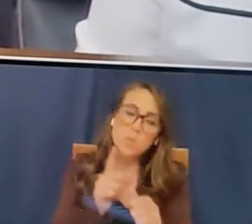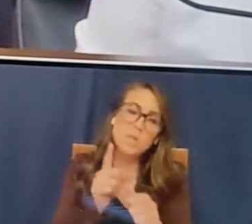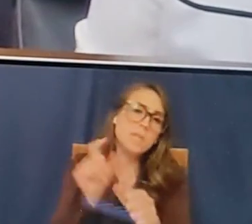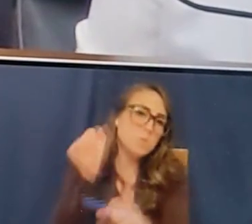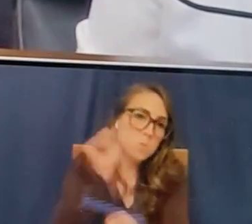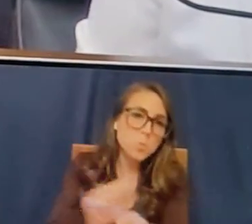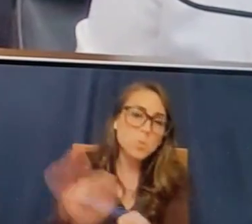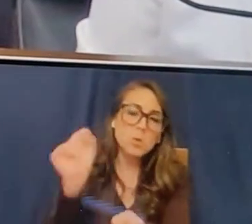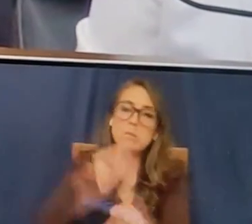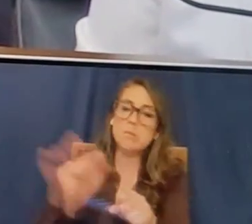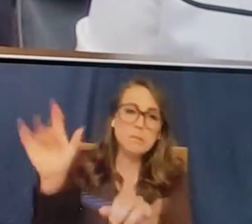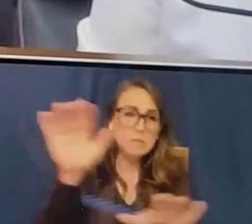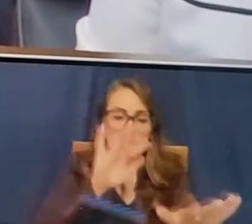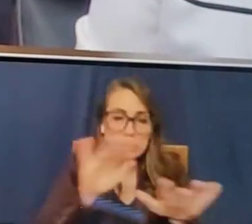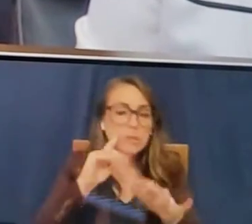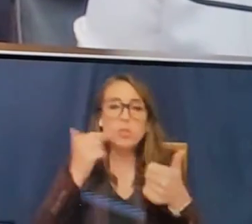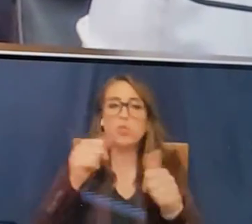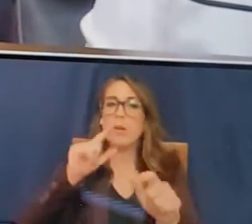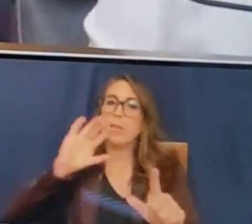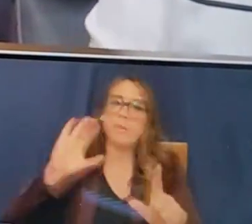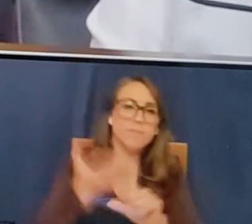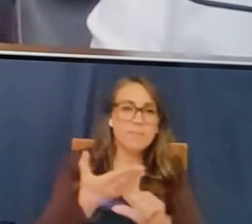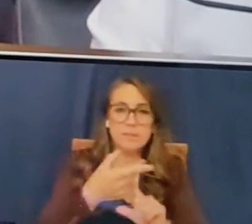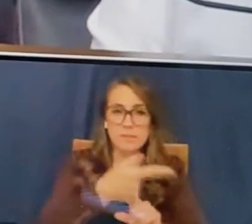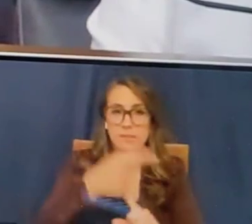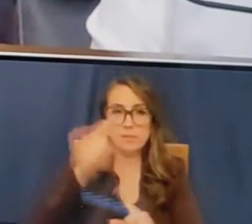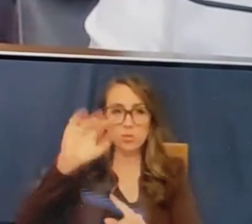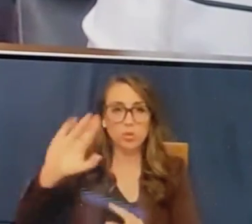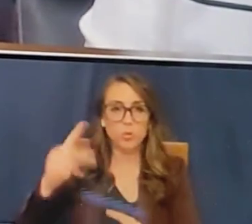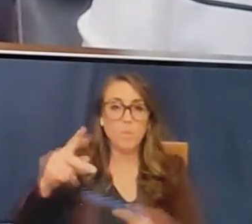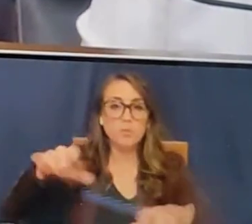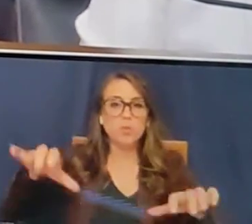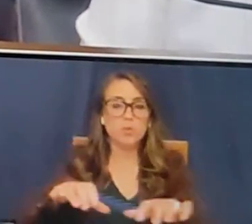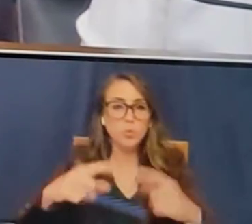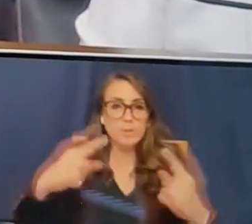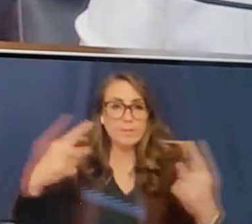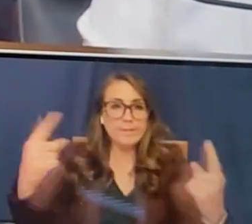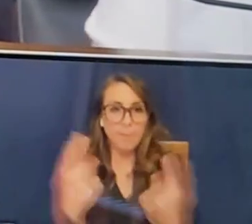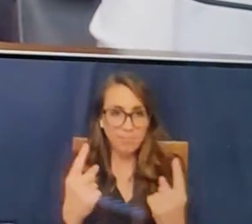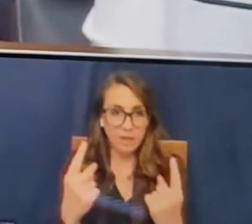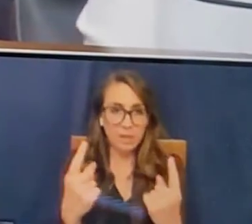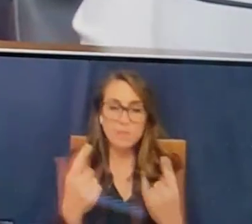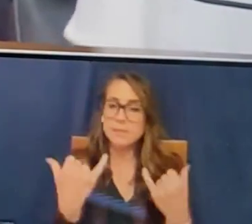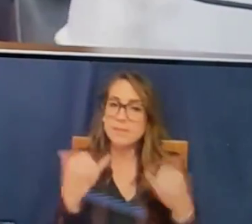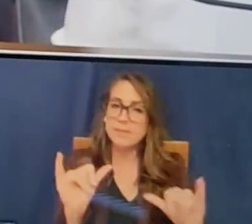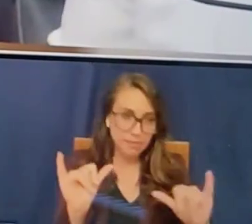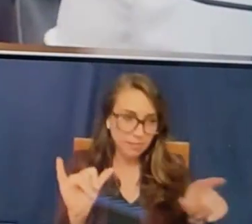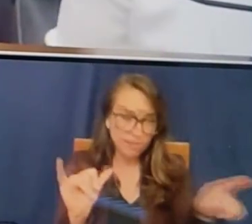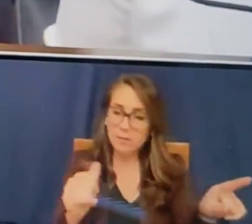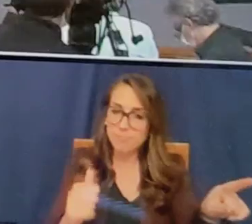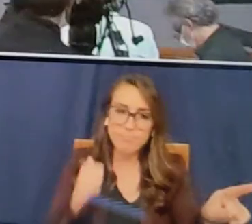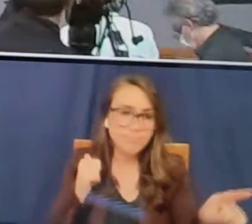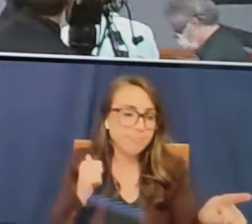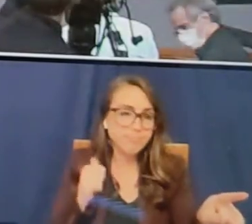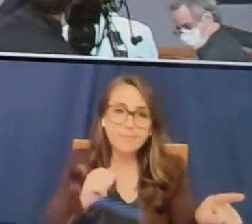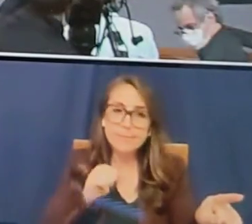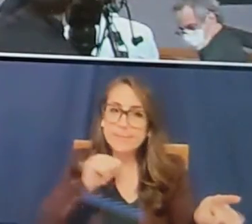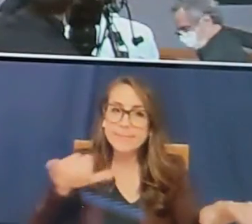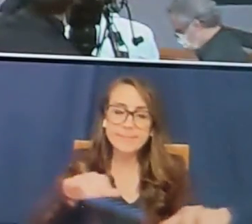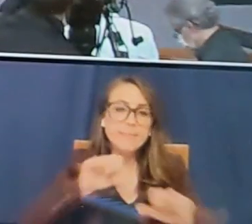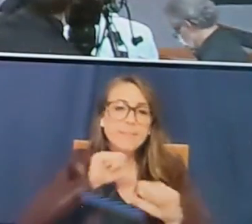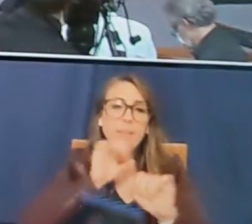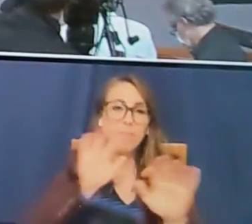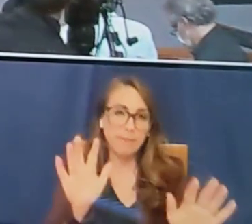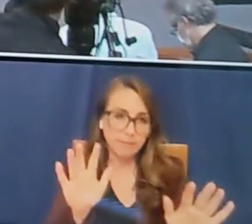occurred, and the president still did not act. I yield to my friend from Virginia. Thank